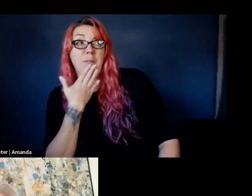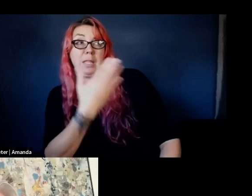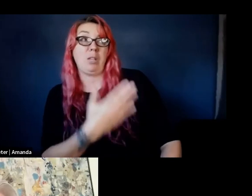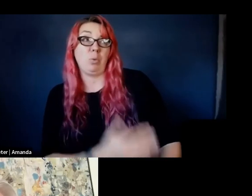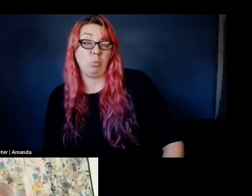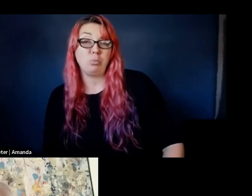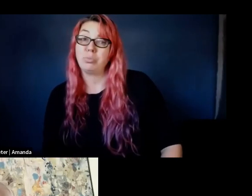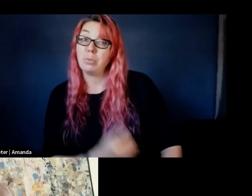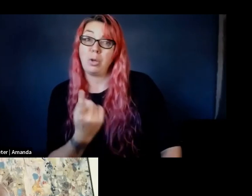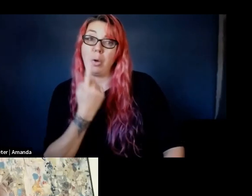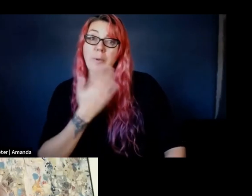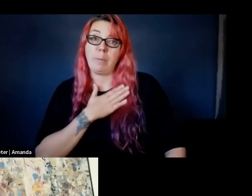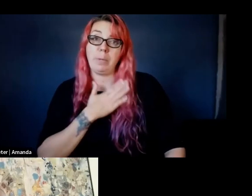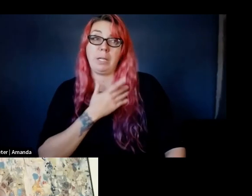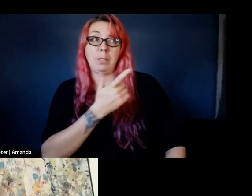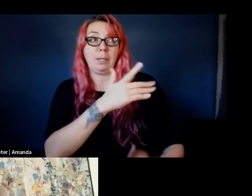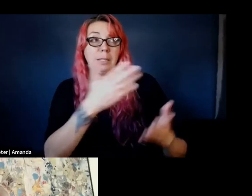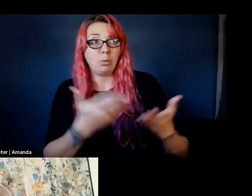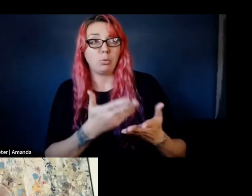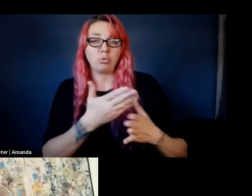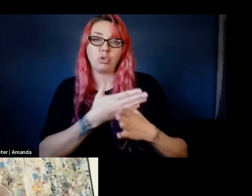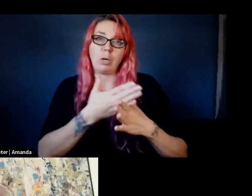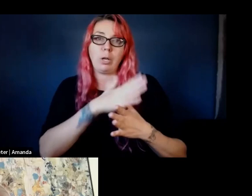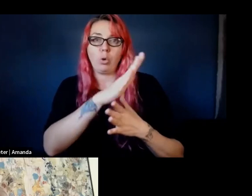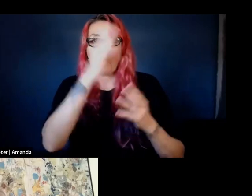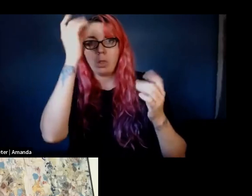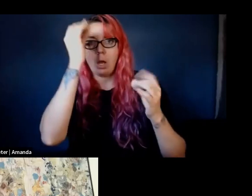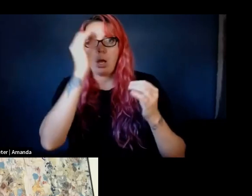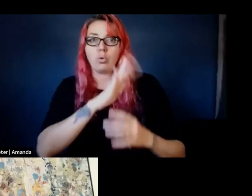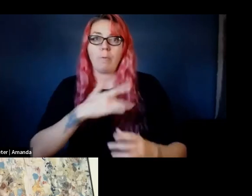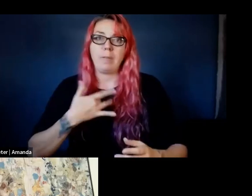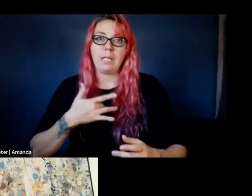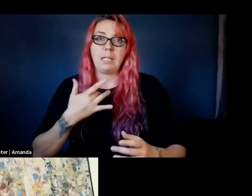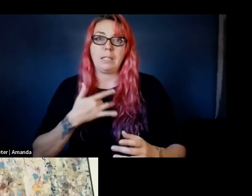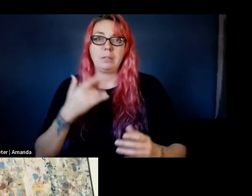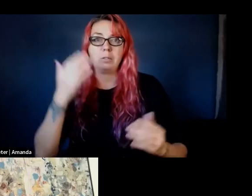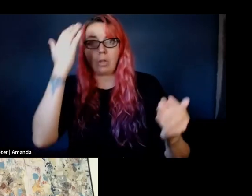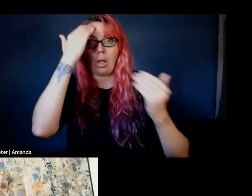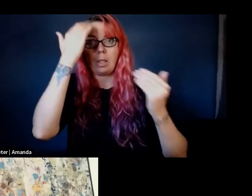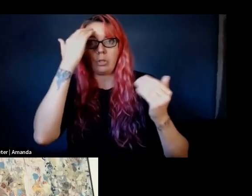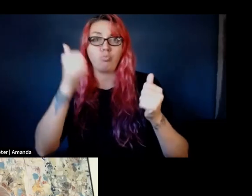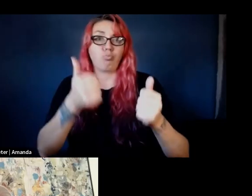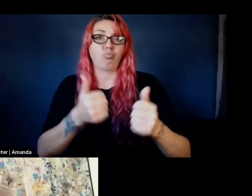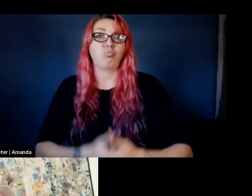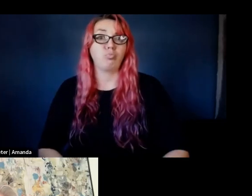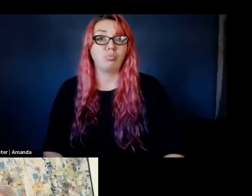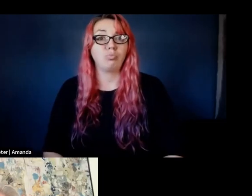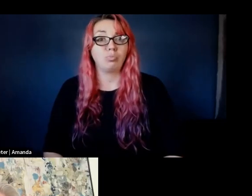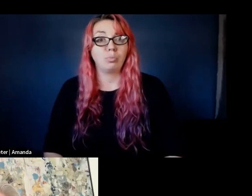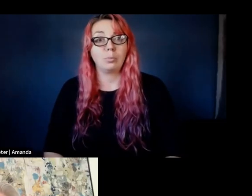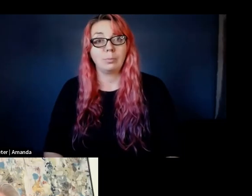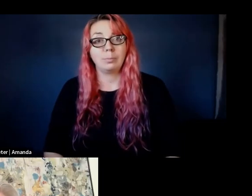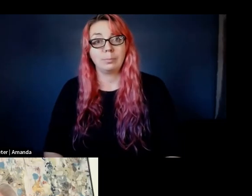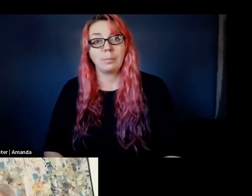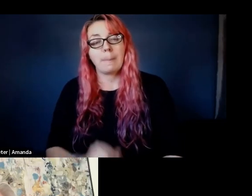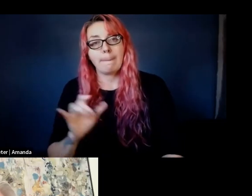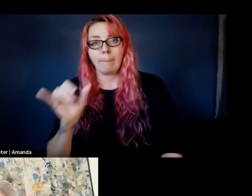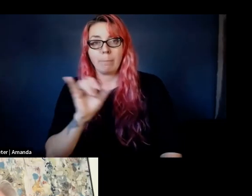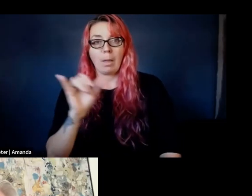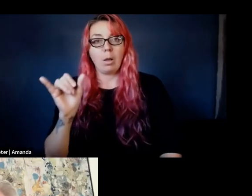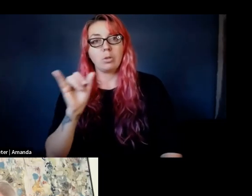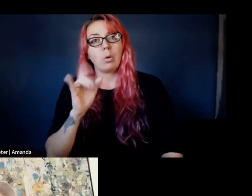and experience on these issues. Just going to call up my notes here. I also want to thank